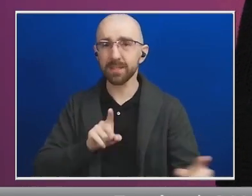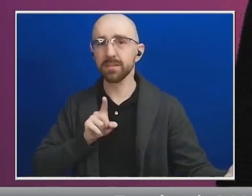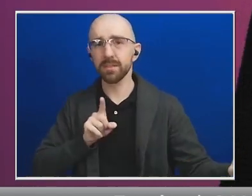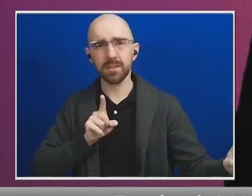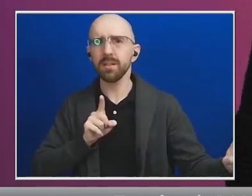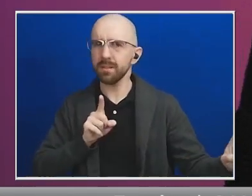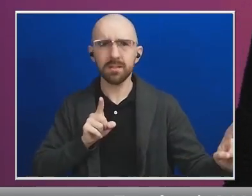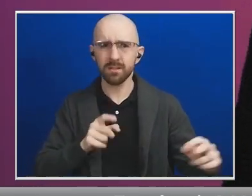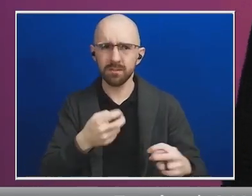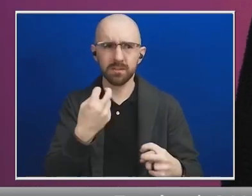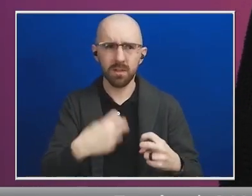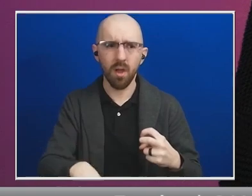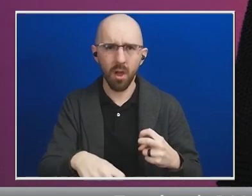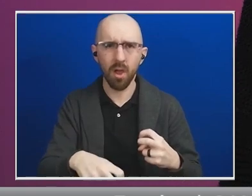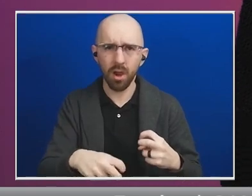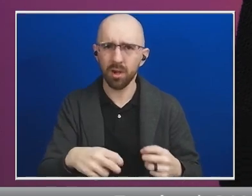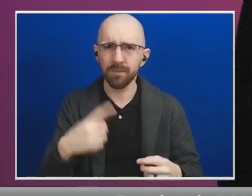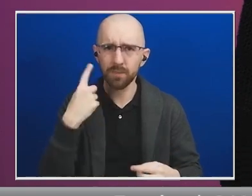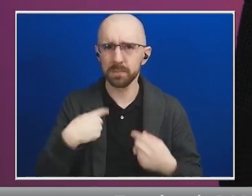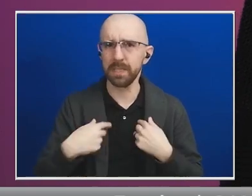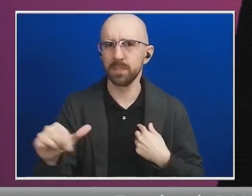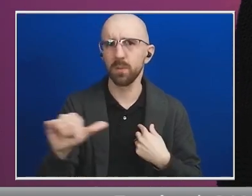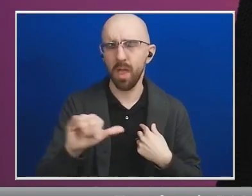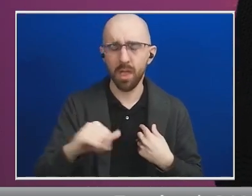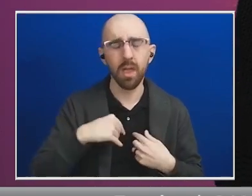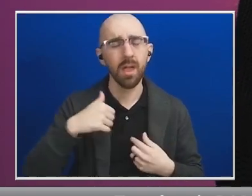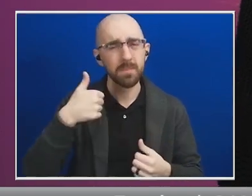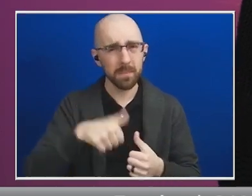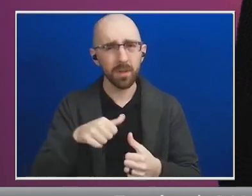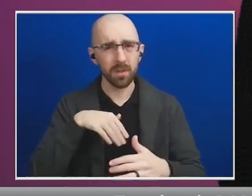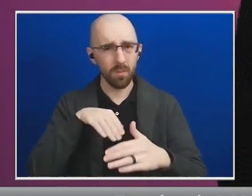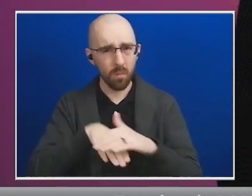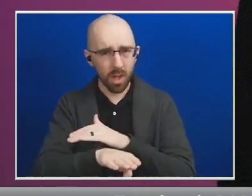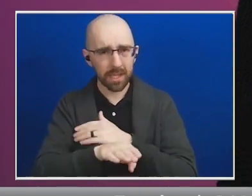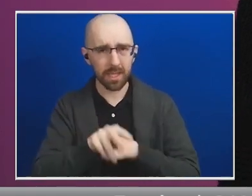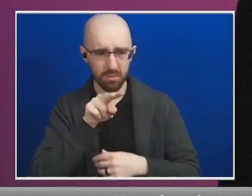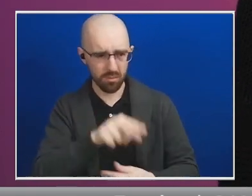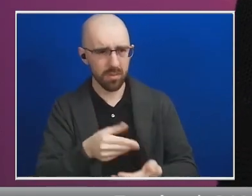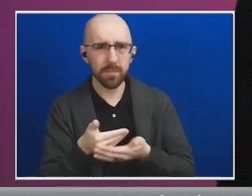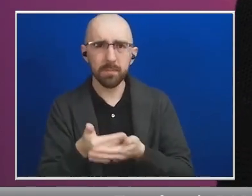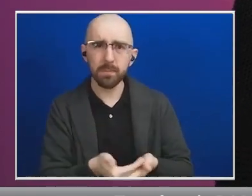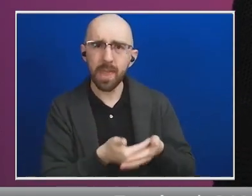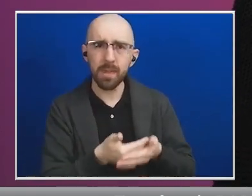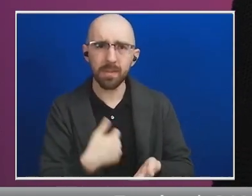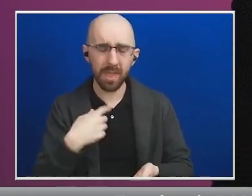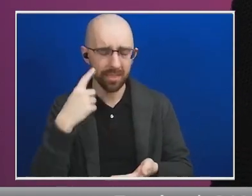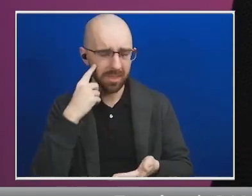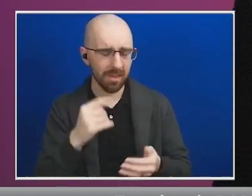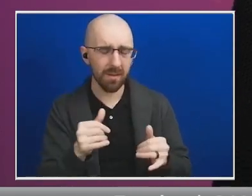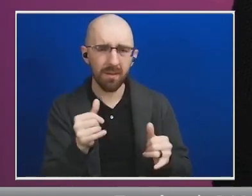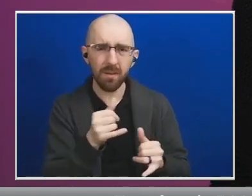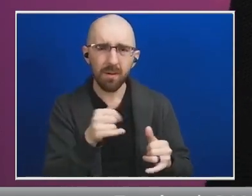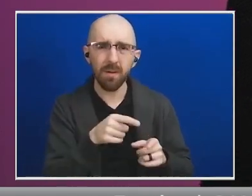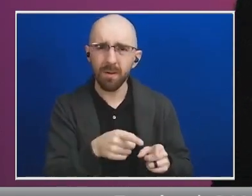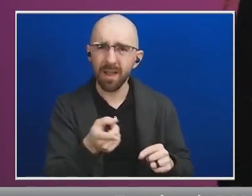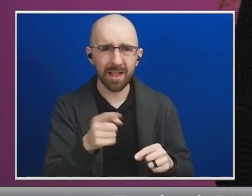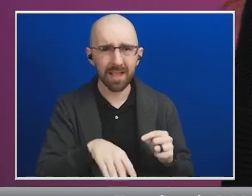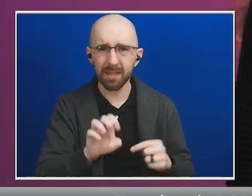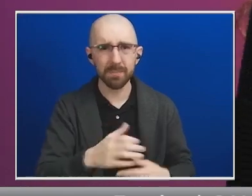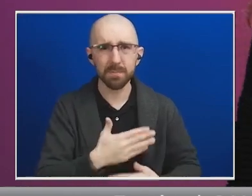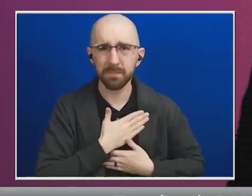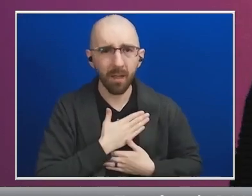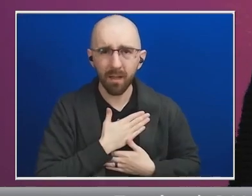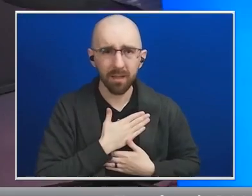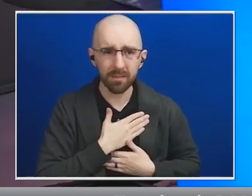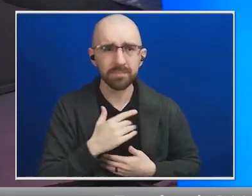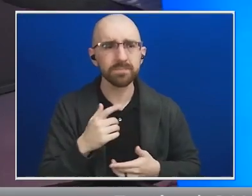as well. But you know, I remember walking in and looking at this little baby and I'm thinking, oh my gosh, you know, that can't be mine. And blessed